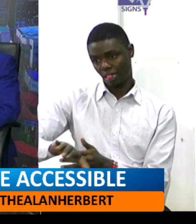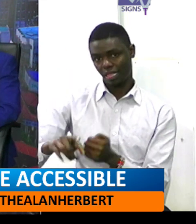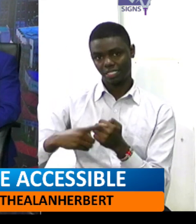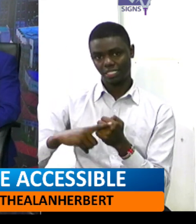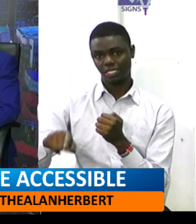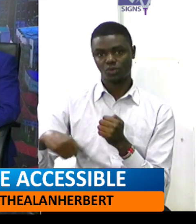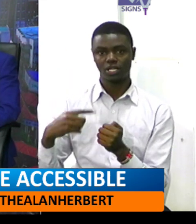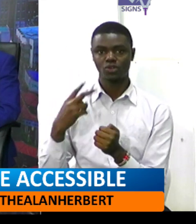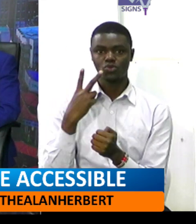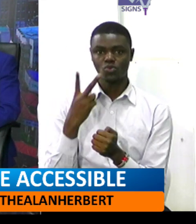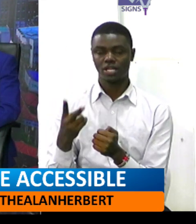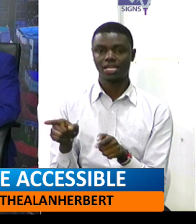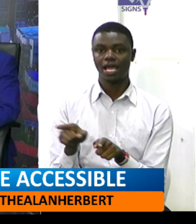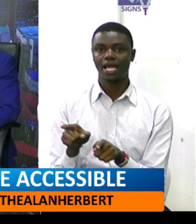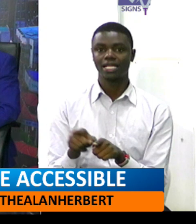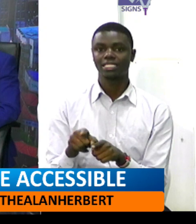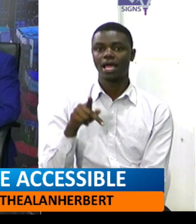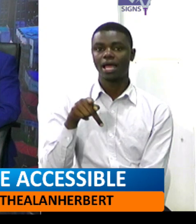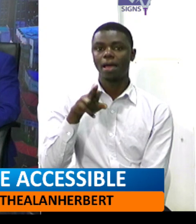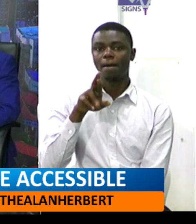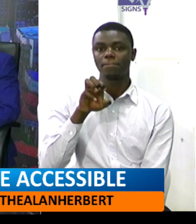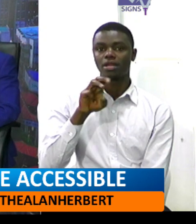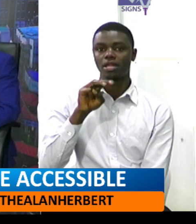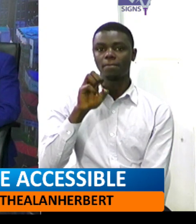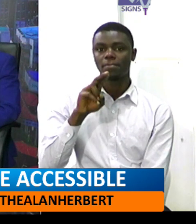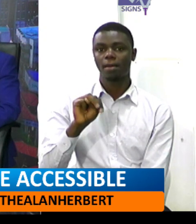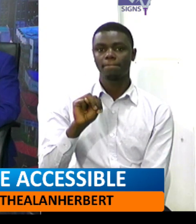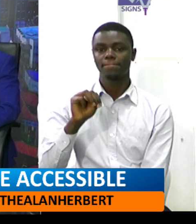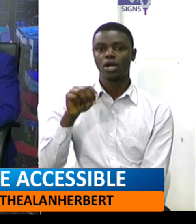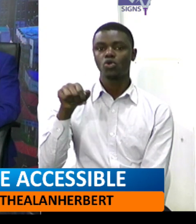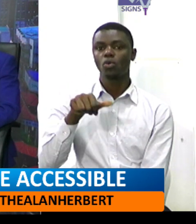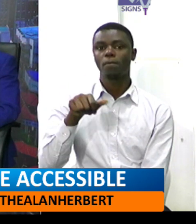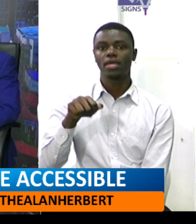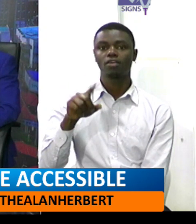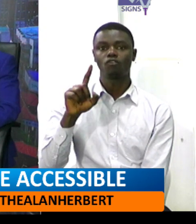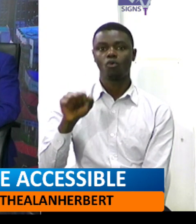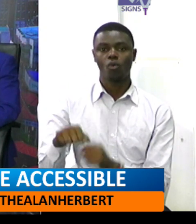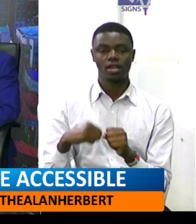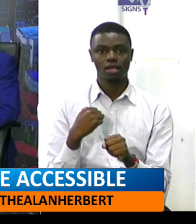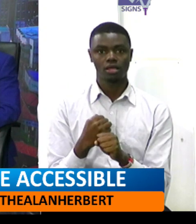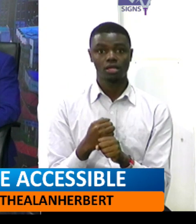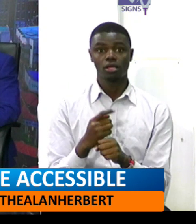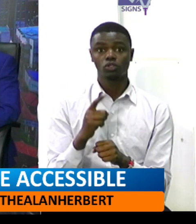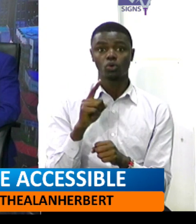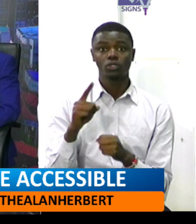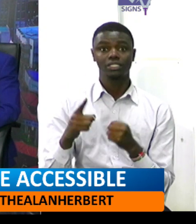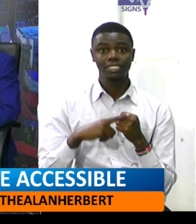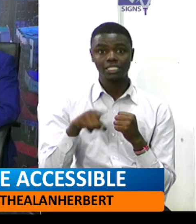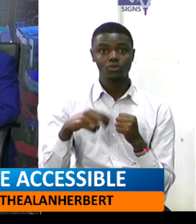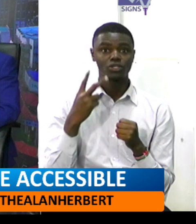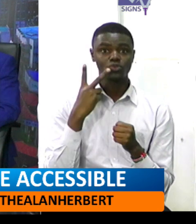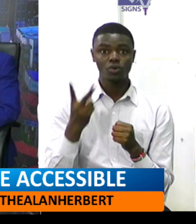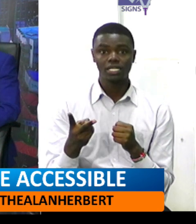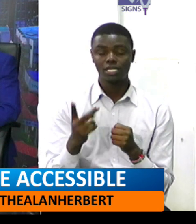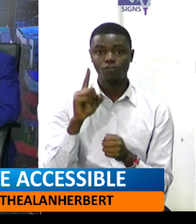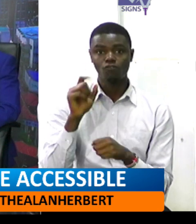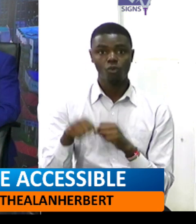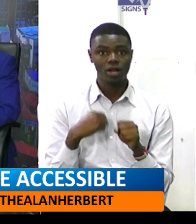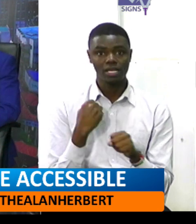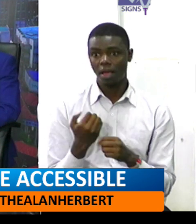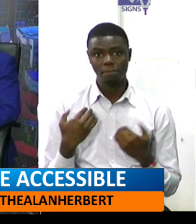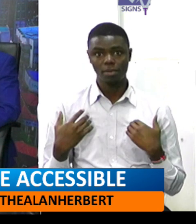6,200 as a premium that you need to pay for 1 year. 6,200 for a year? Yes. What does it cover? I'm